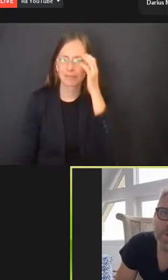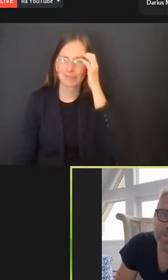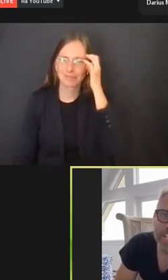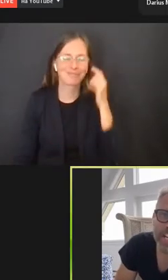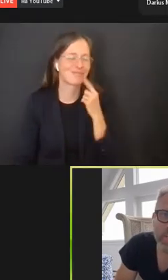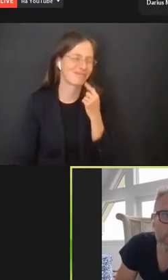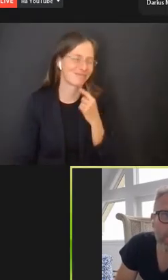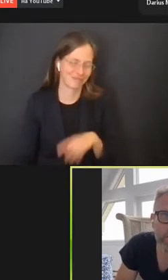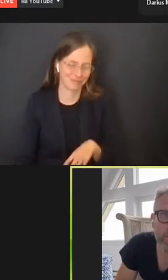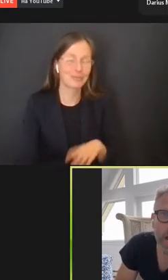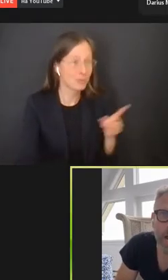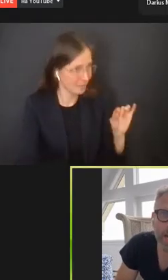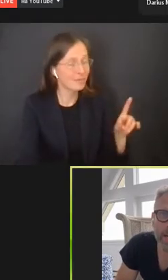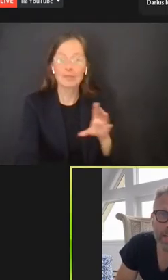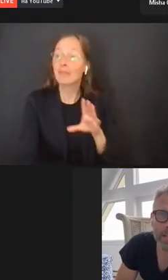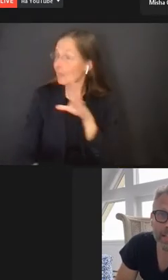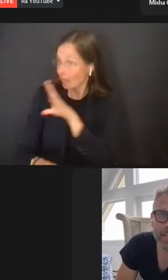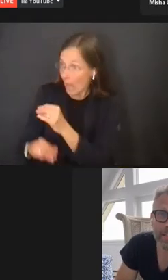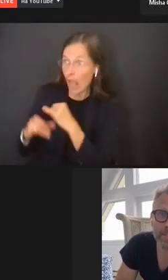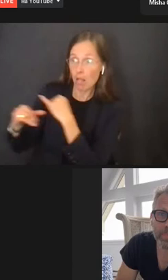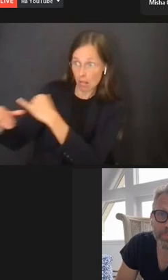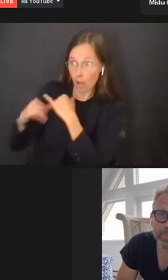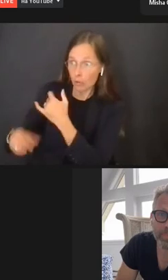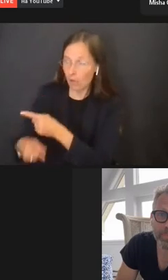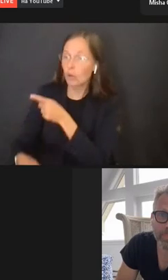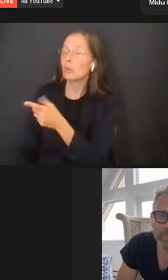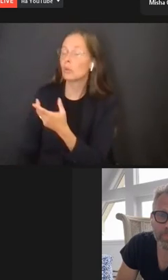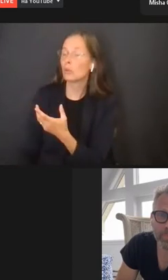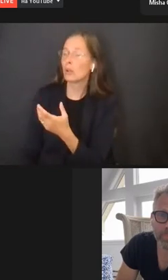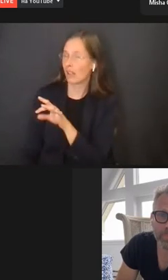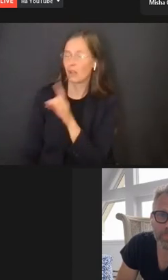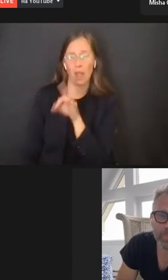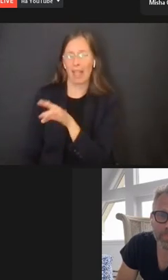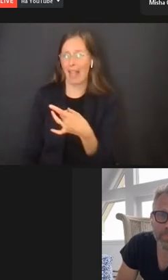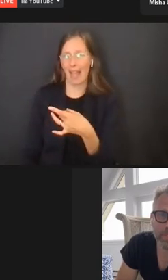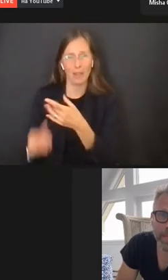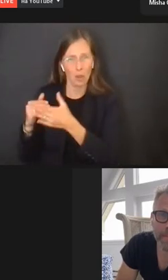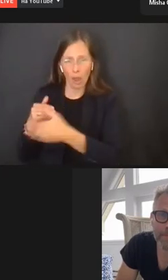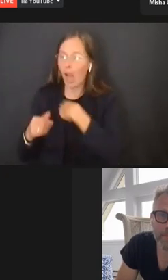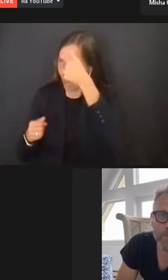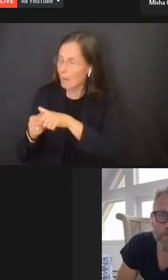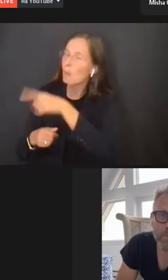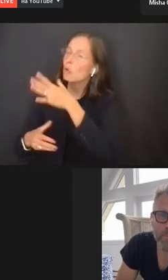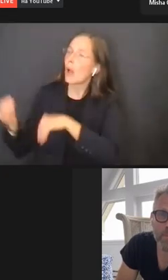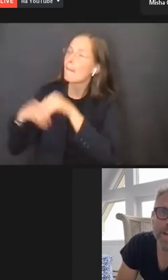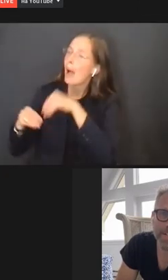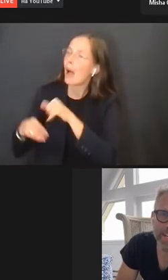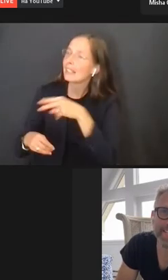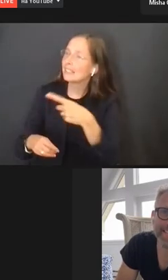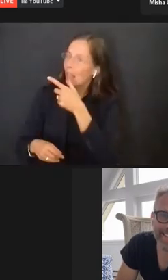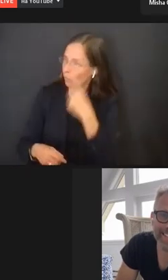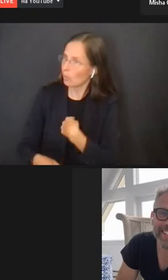no, you did. And likewise, like you know, from eighth grade on, I remember you used to pack a second lunch for me. Like